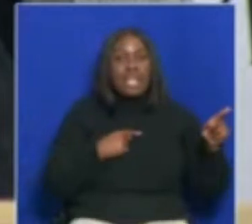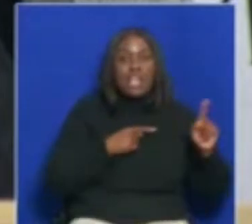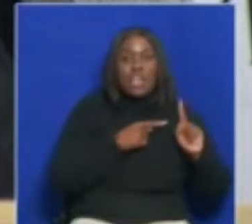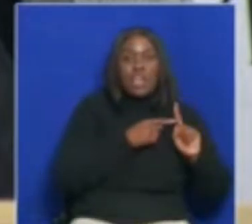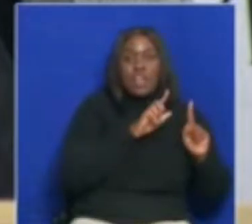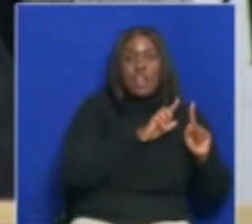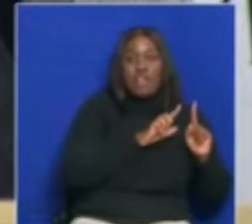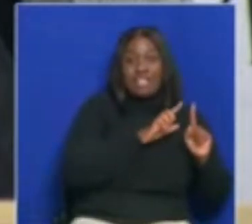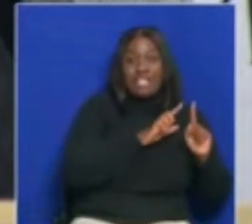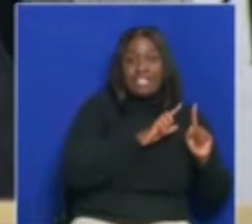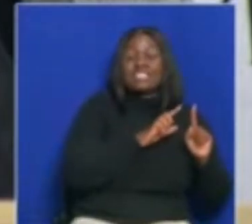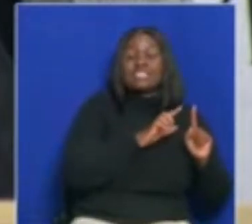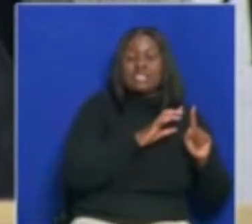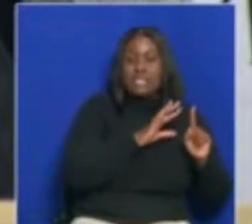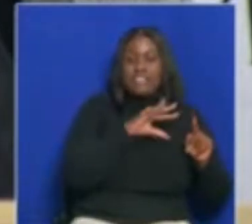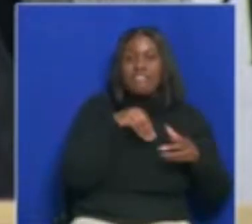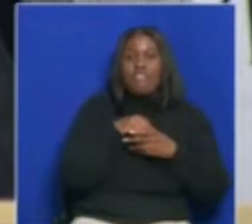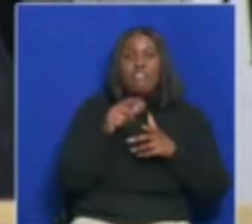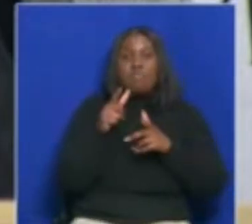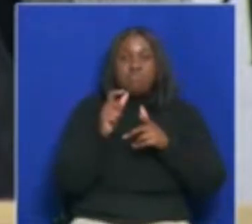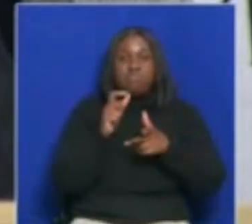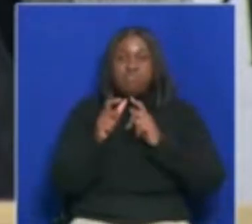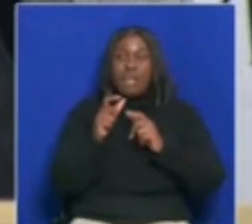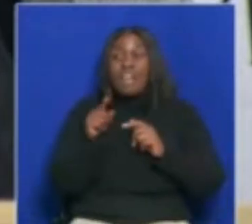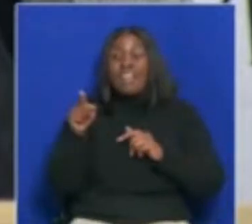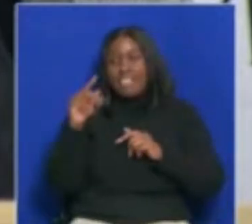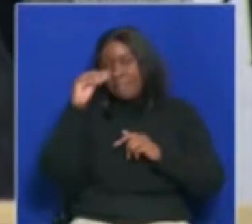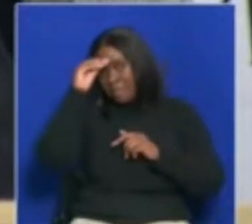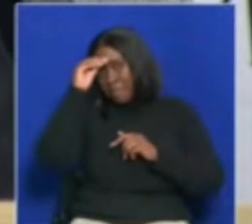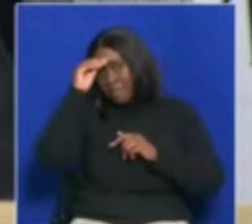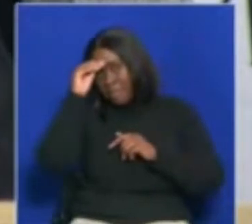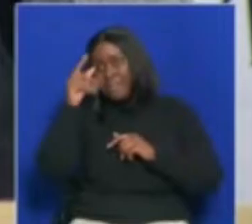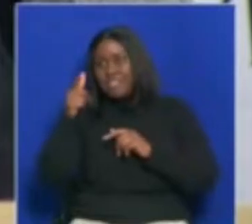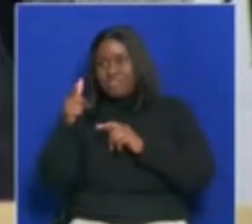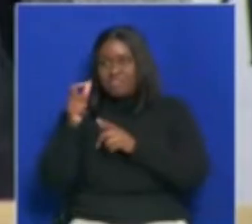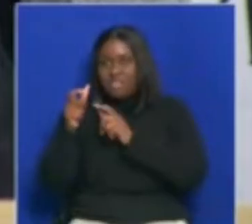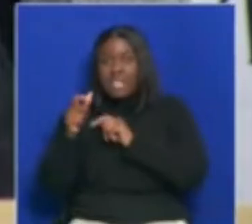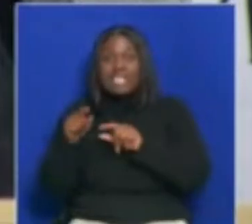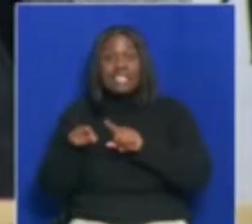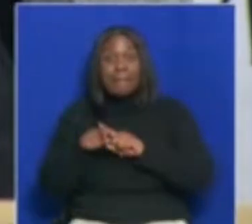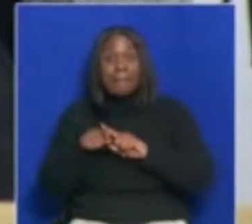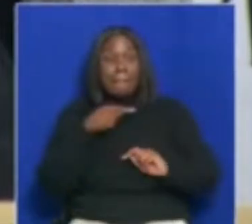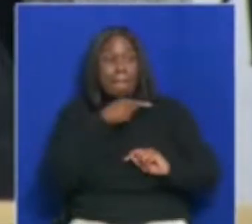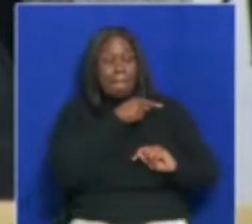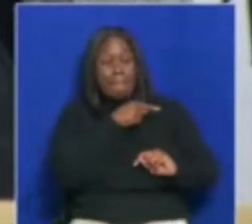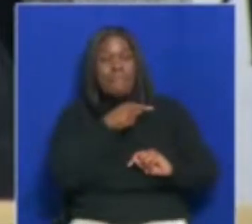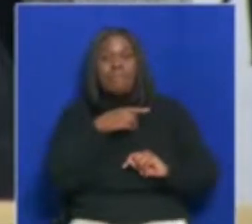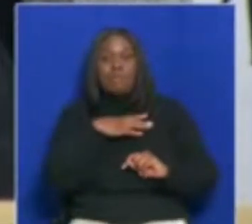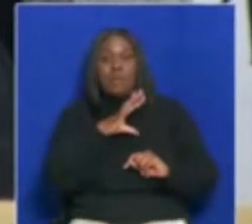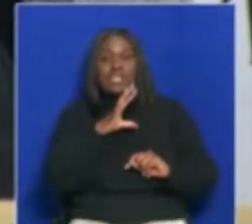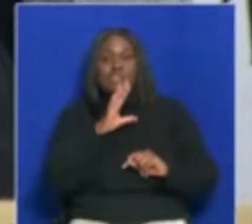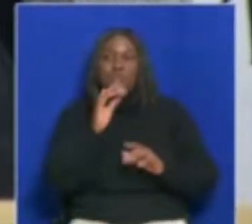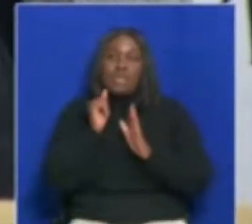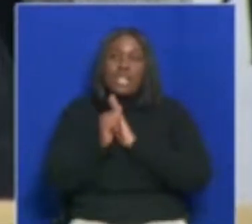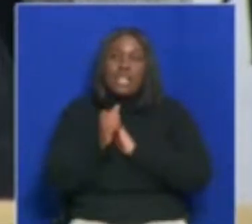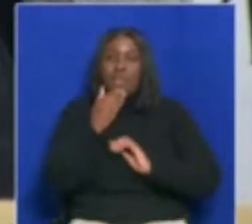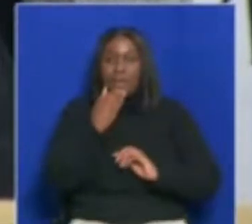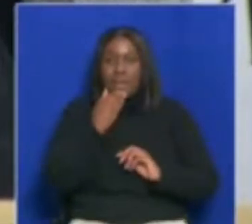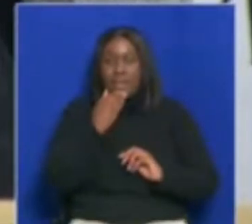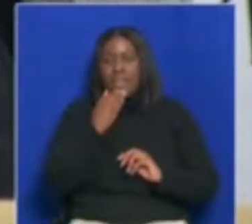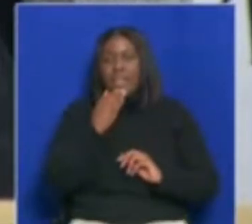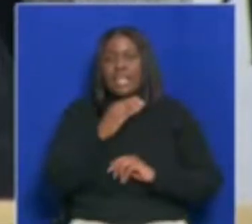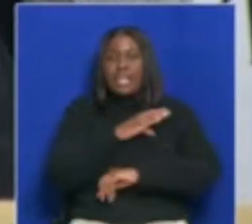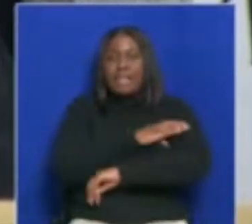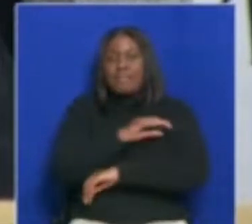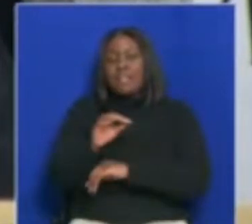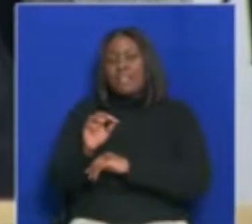day. They also accused Bevan of threatening to kill Captain Valley of SAPS Brighton Beach. According